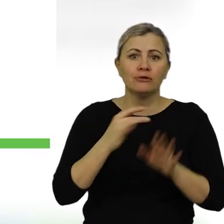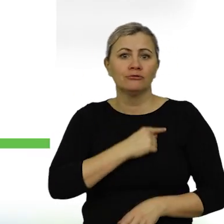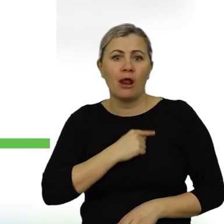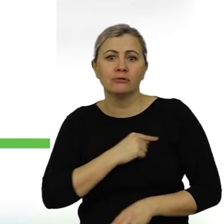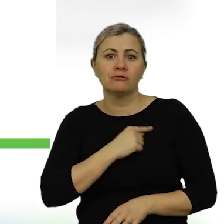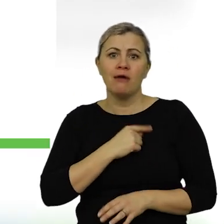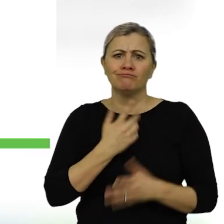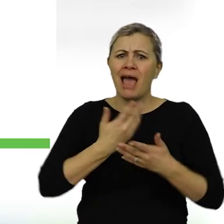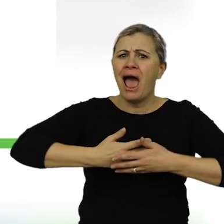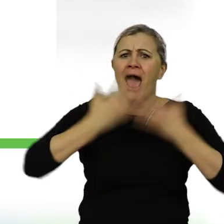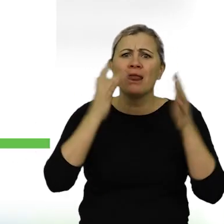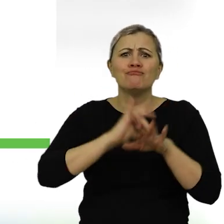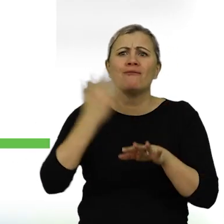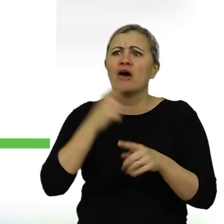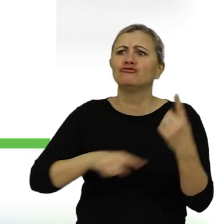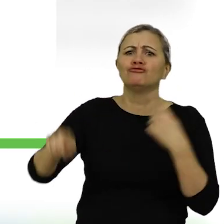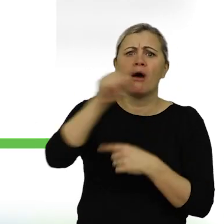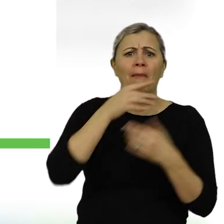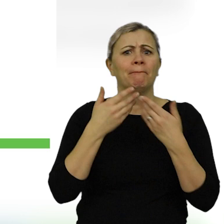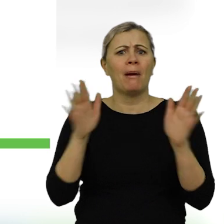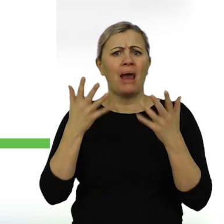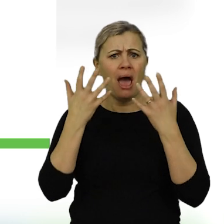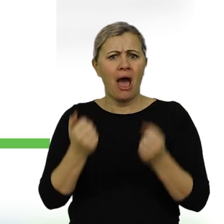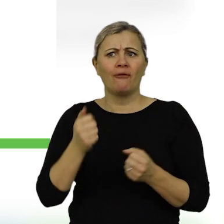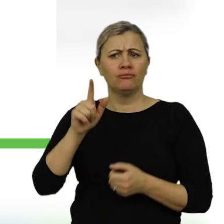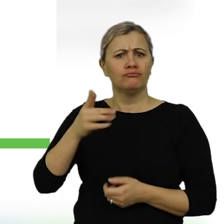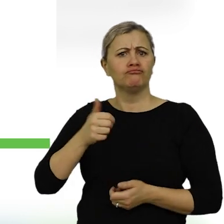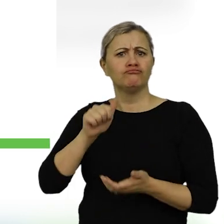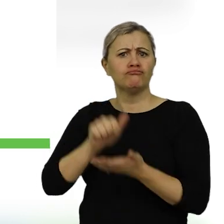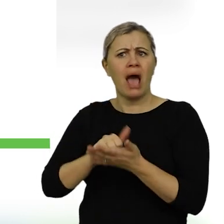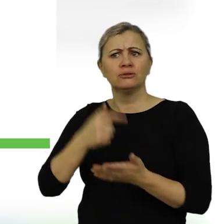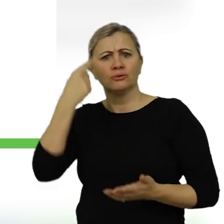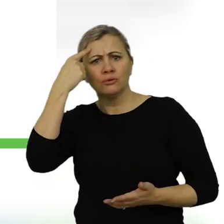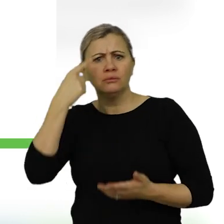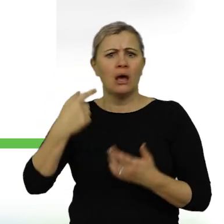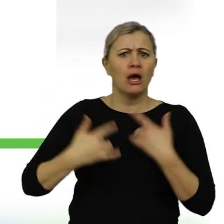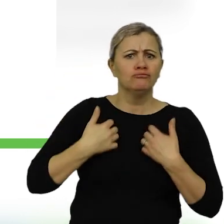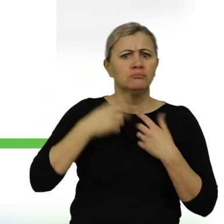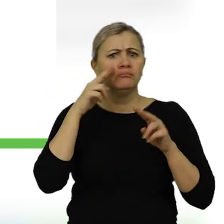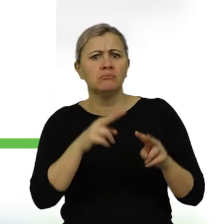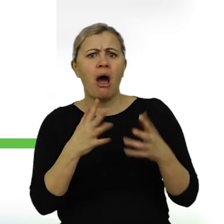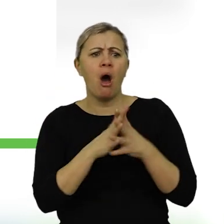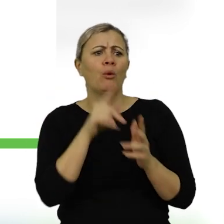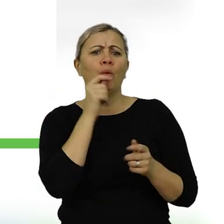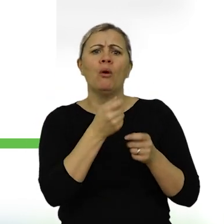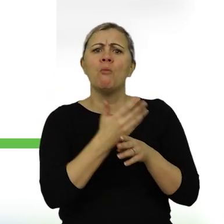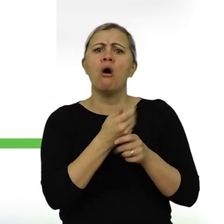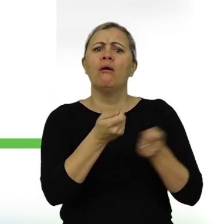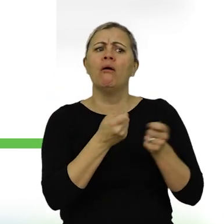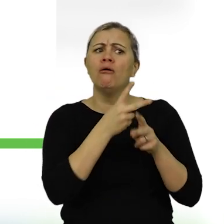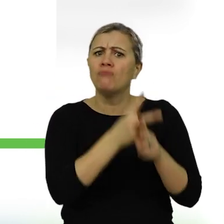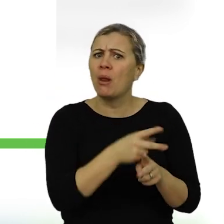solicitors, basically any profession where the public have a legitimate interest in knowing who works within it will generally be